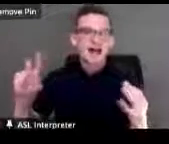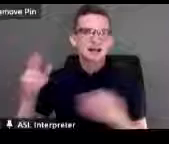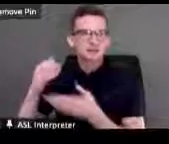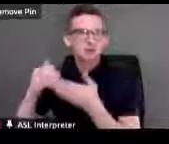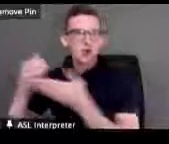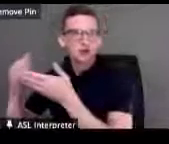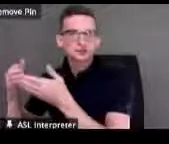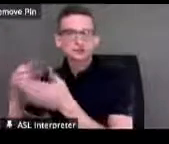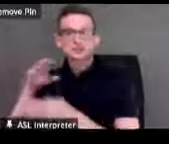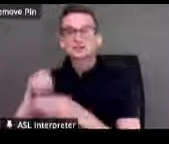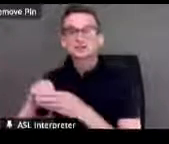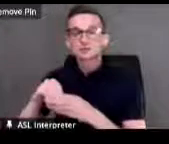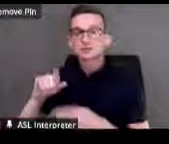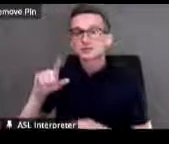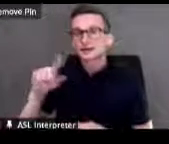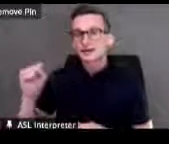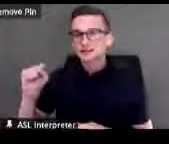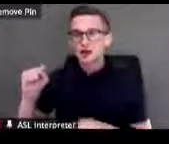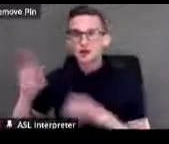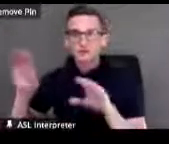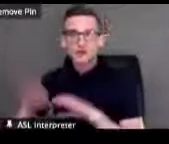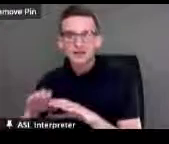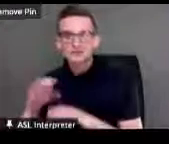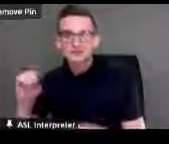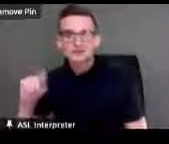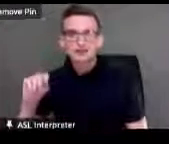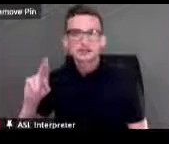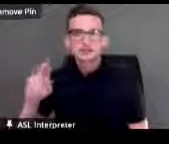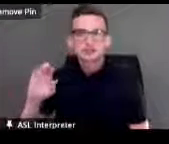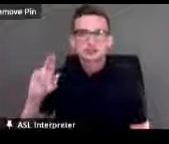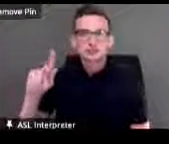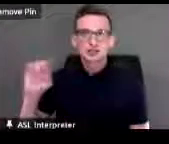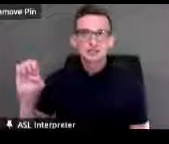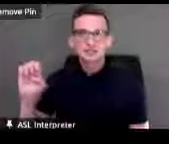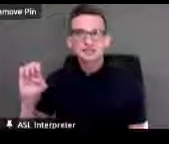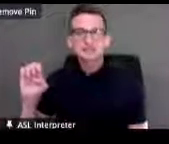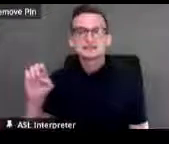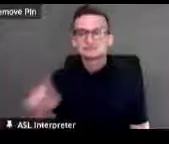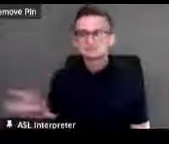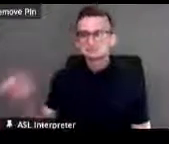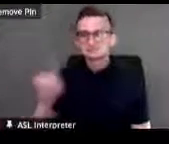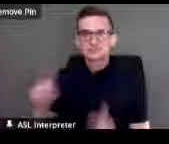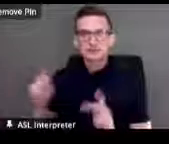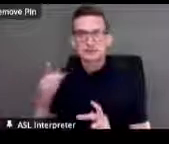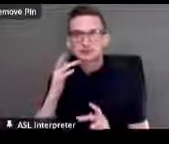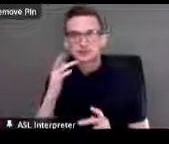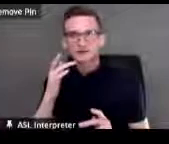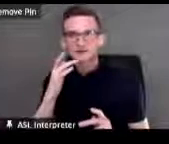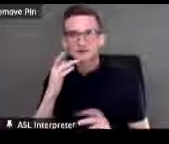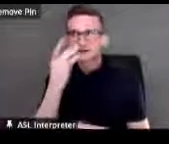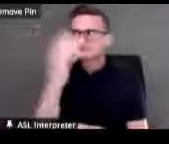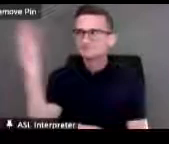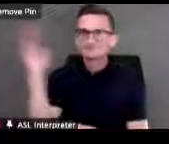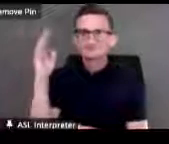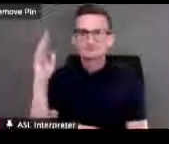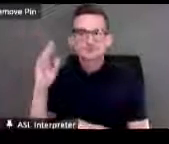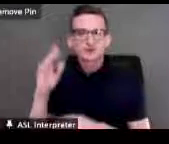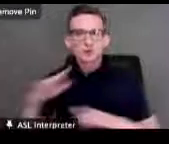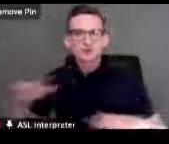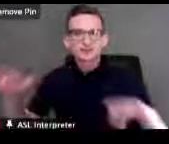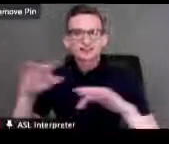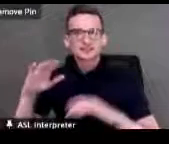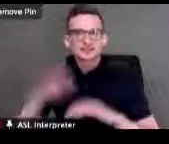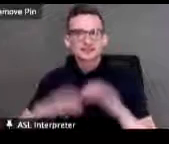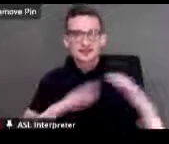and Truckee. Folks who live here prefer less congested wilderness areas to urban living. They enjoy sharing the wonders of this area